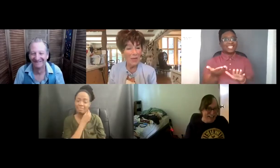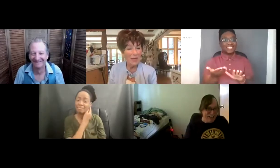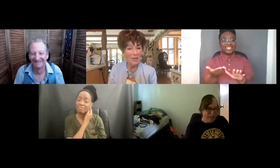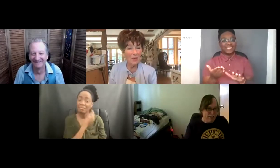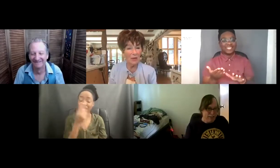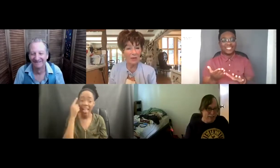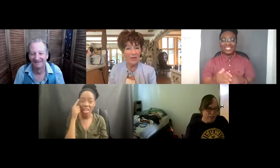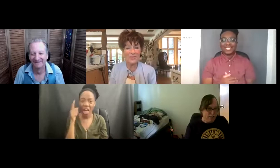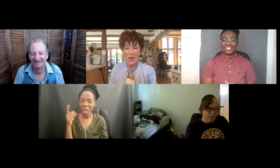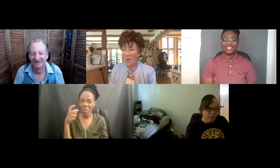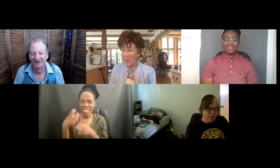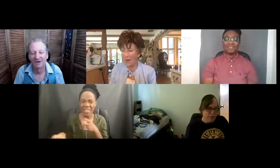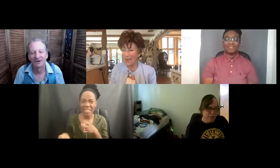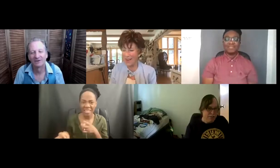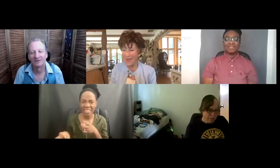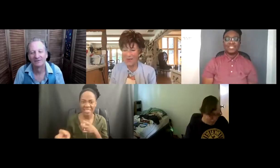was difficult.